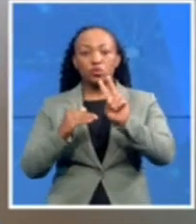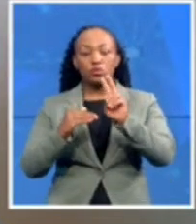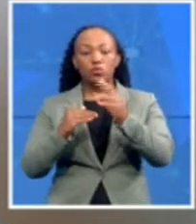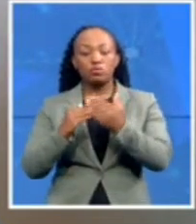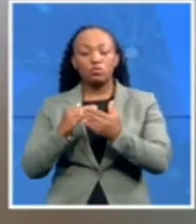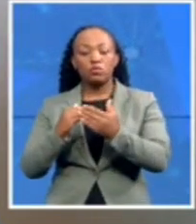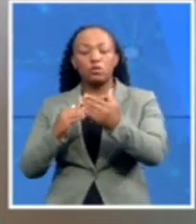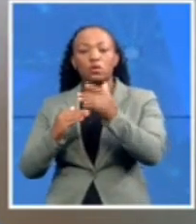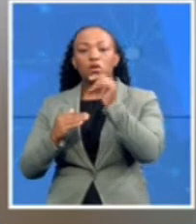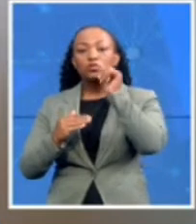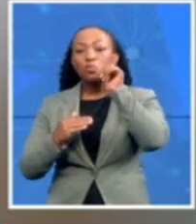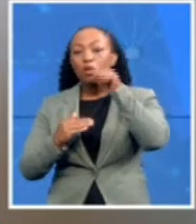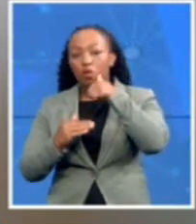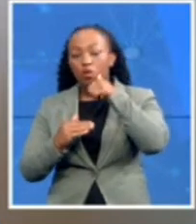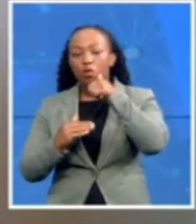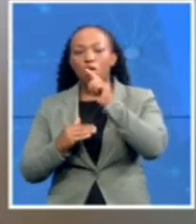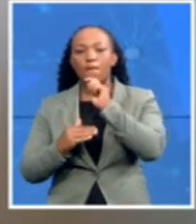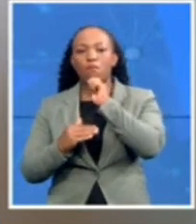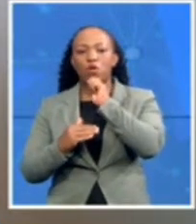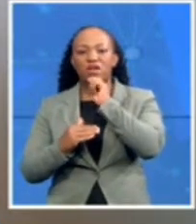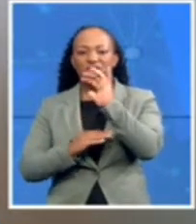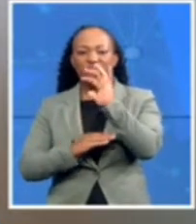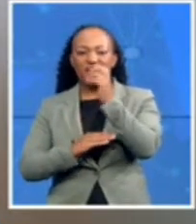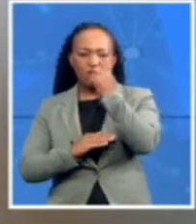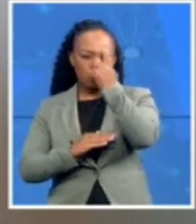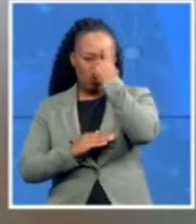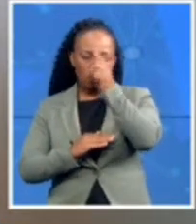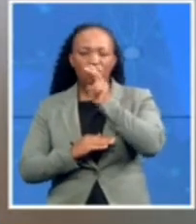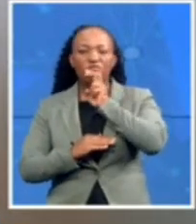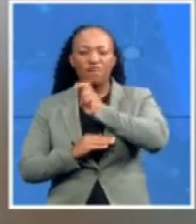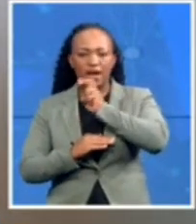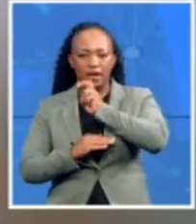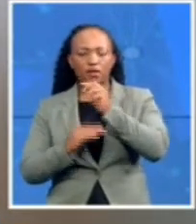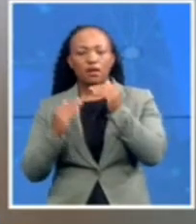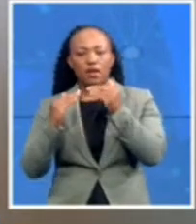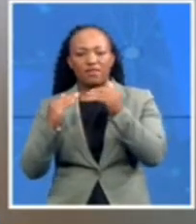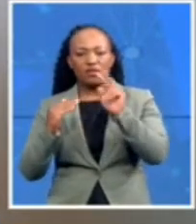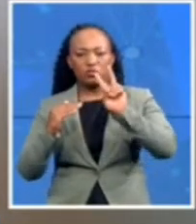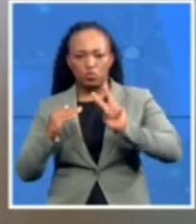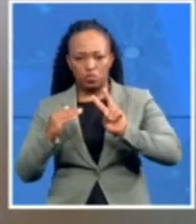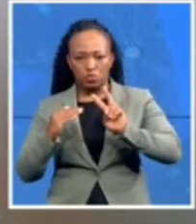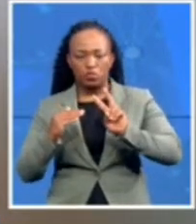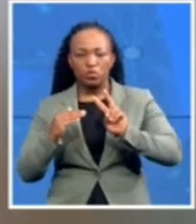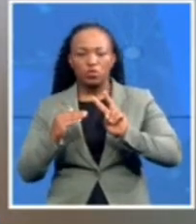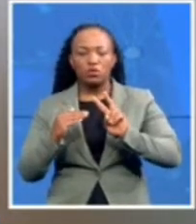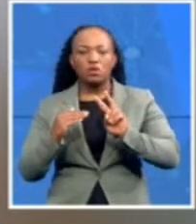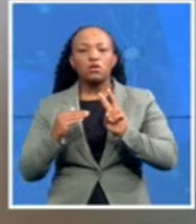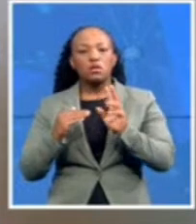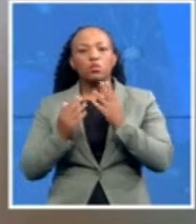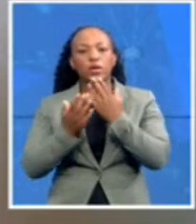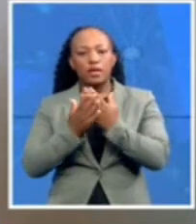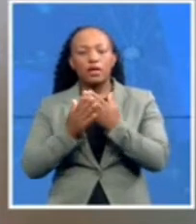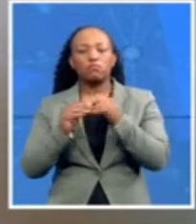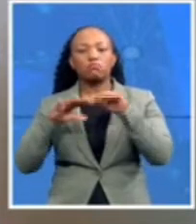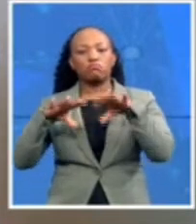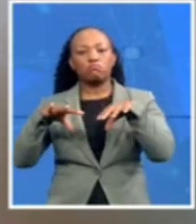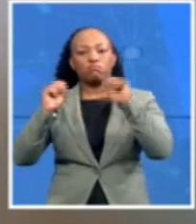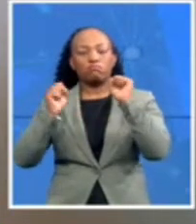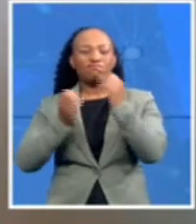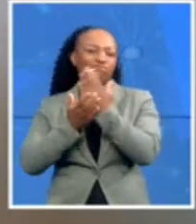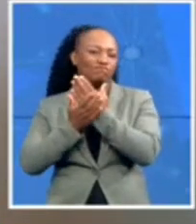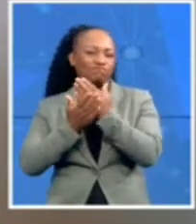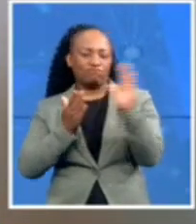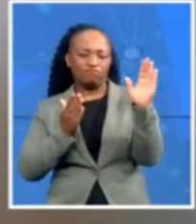Friday. And we will then be in a position to lift load shedding, as by then the system will